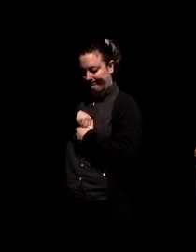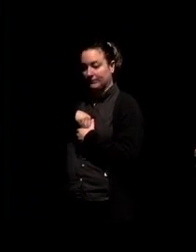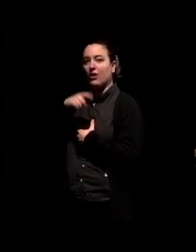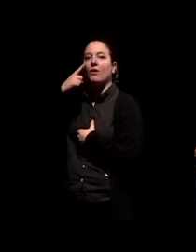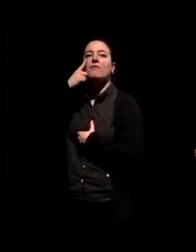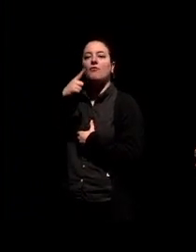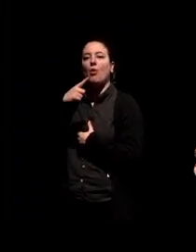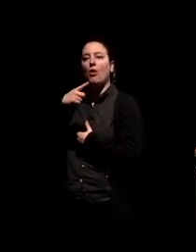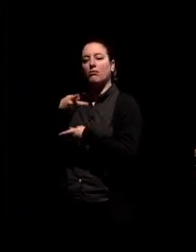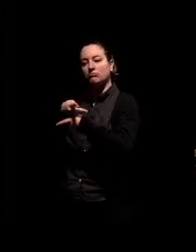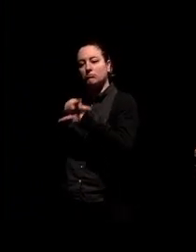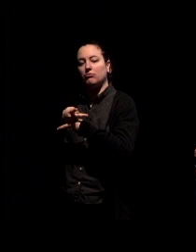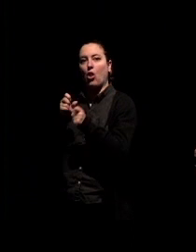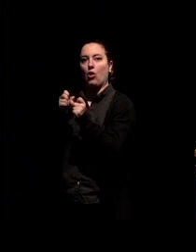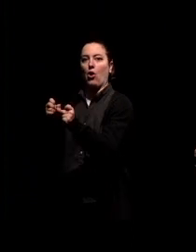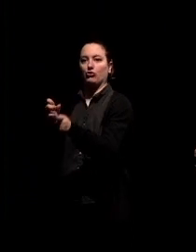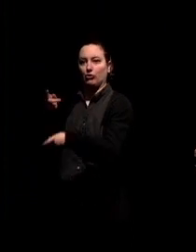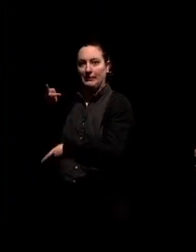life course.